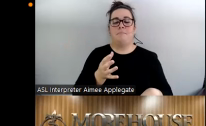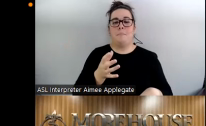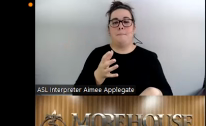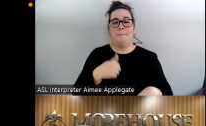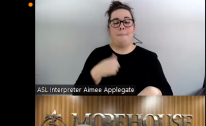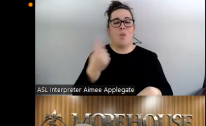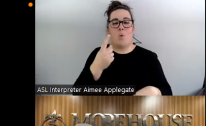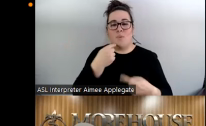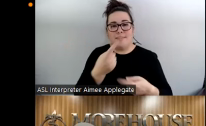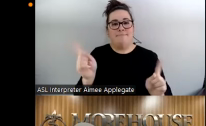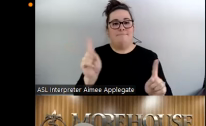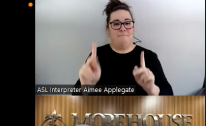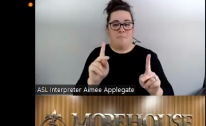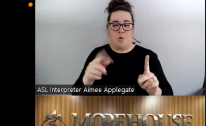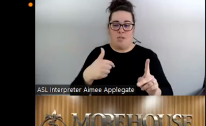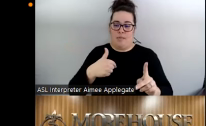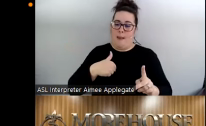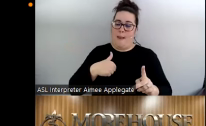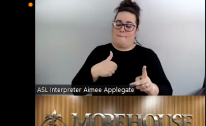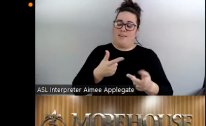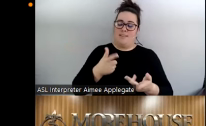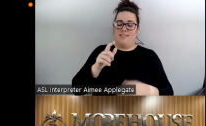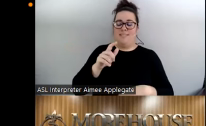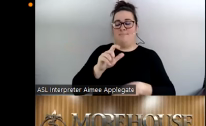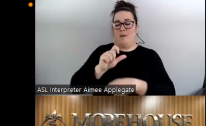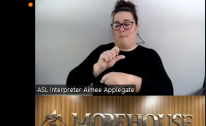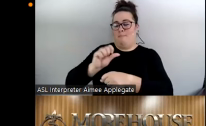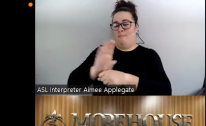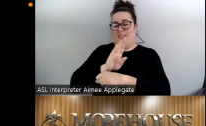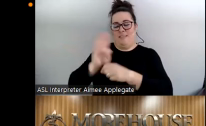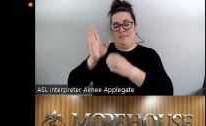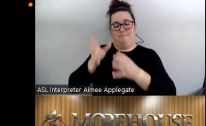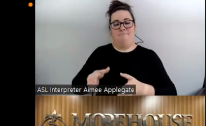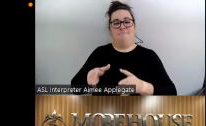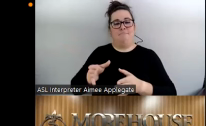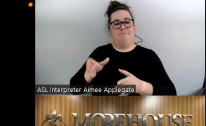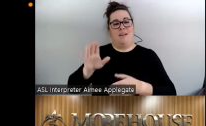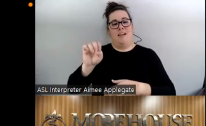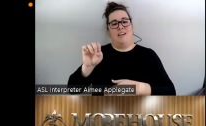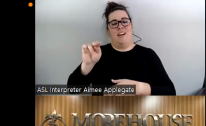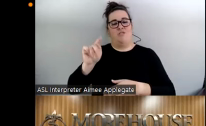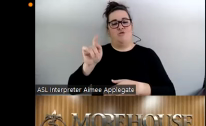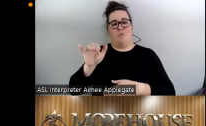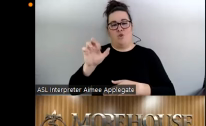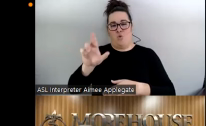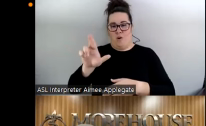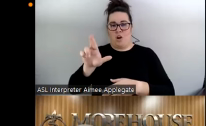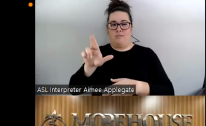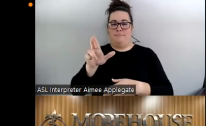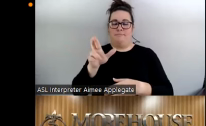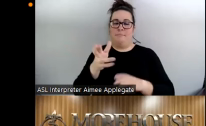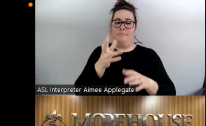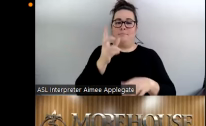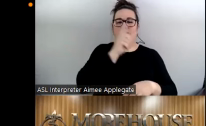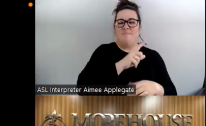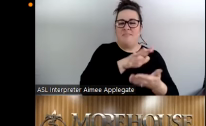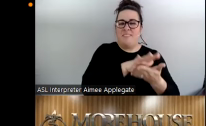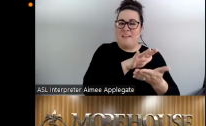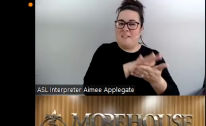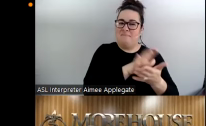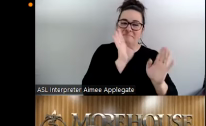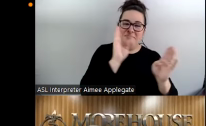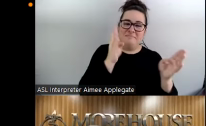an entrepreneur playing academic. And when I say the word entrepreneur, I really mean taking these technologies to the last mile and really